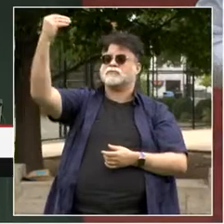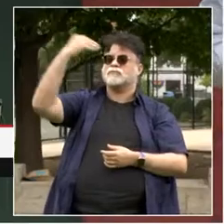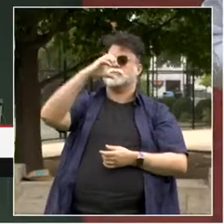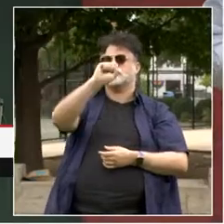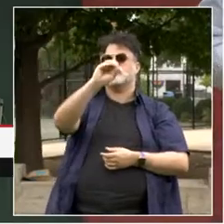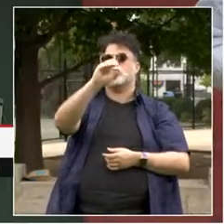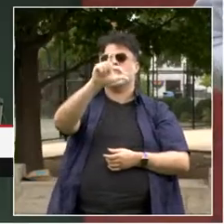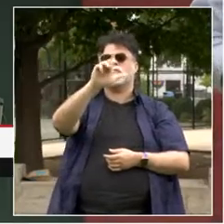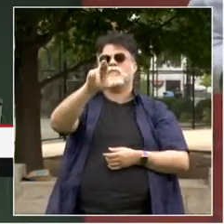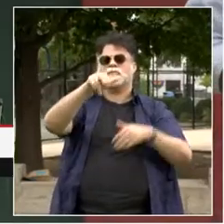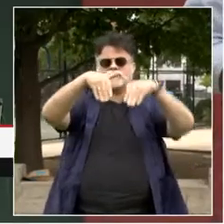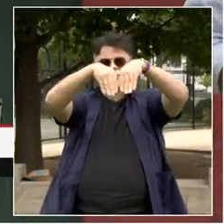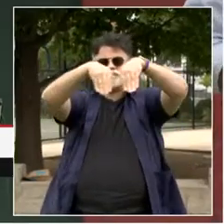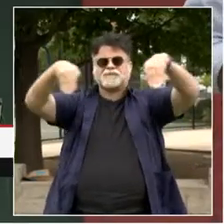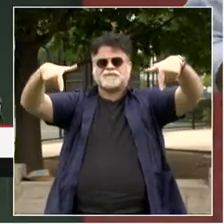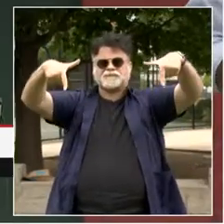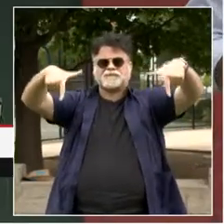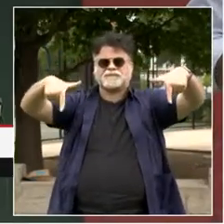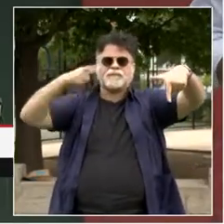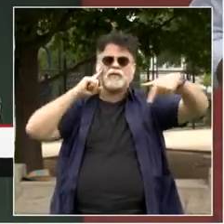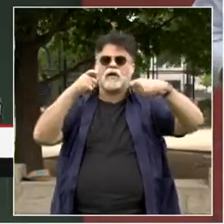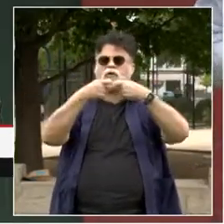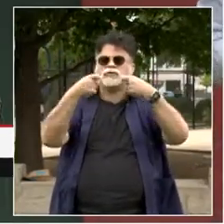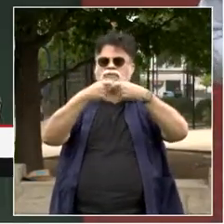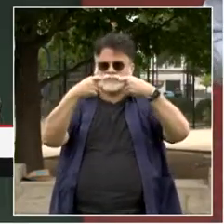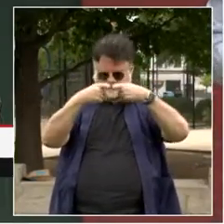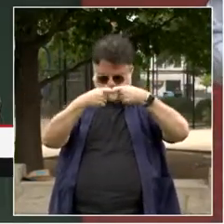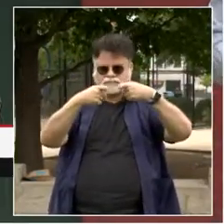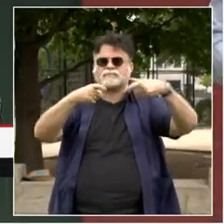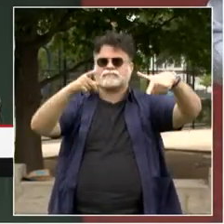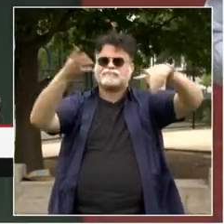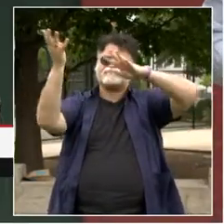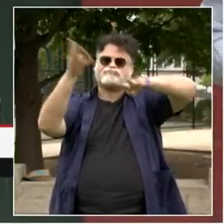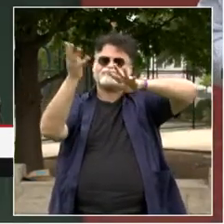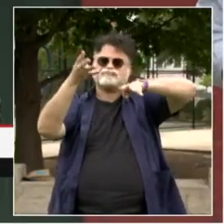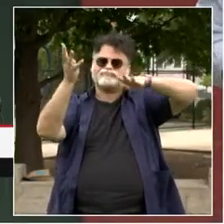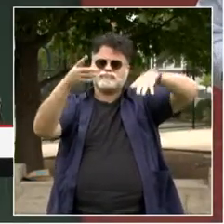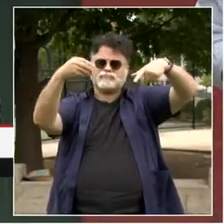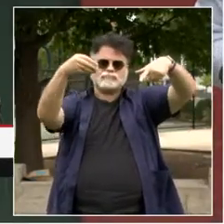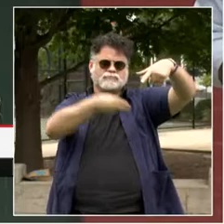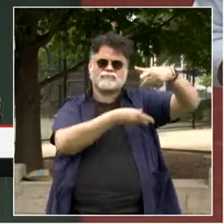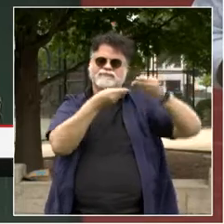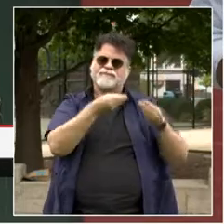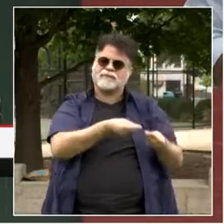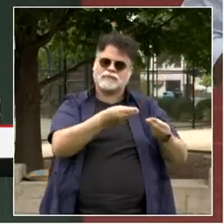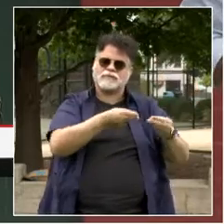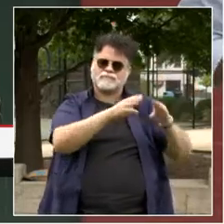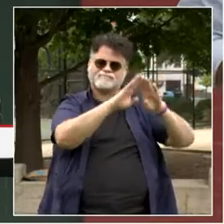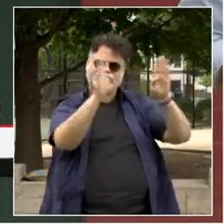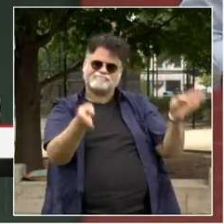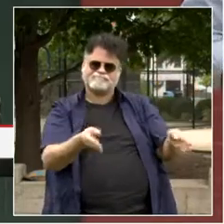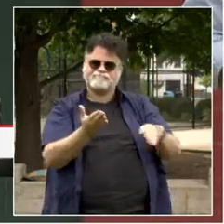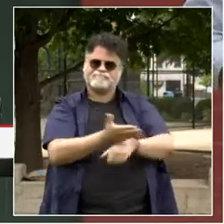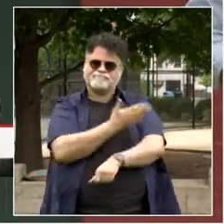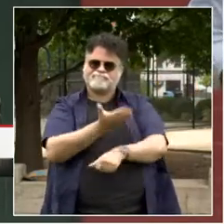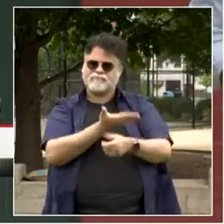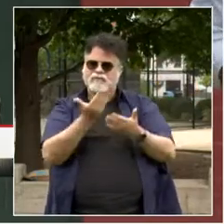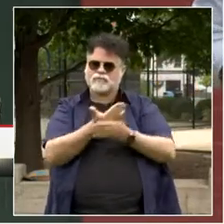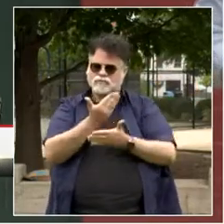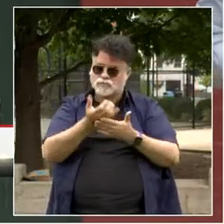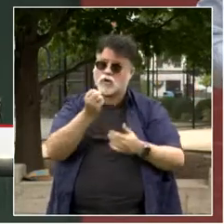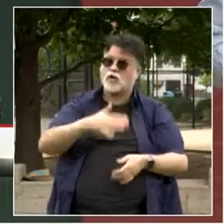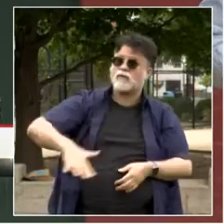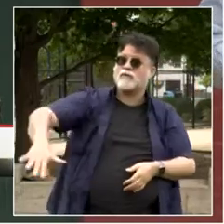zero energy consumption, which is good news for our environment and DC taxpayers. So it means that